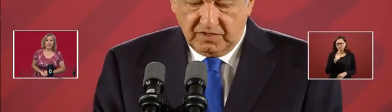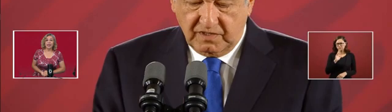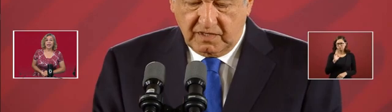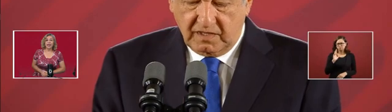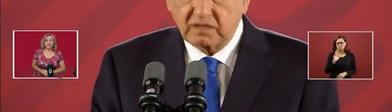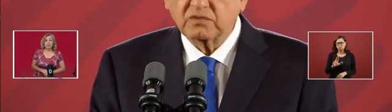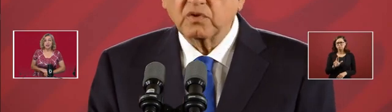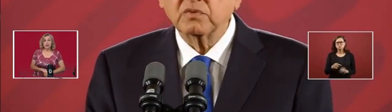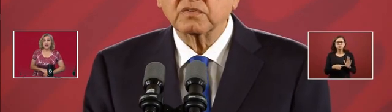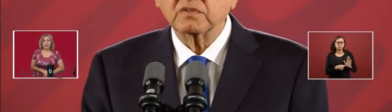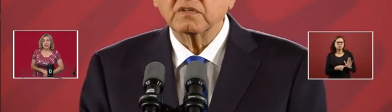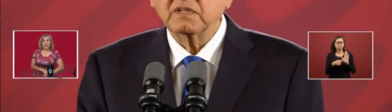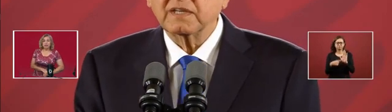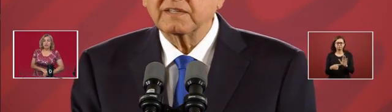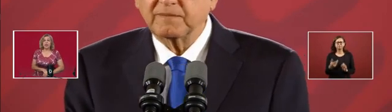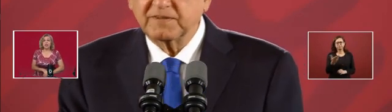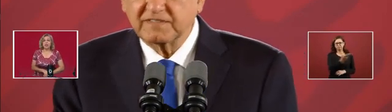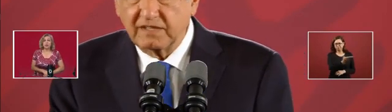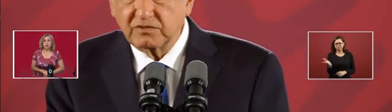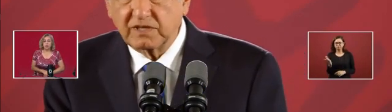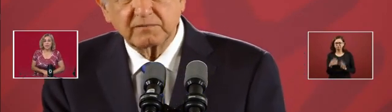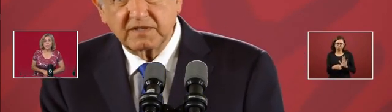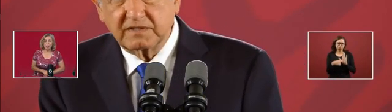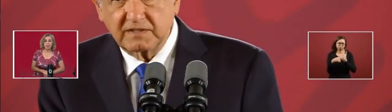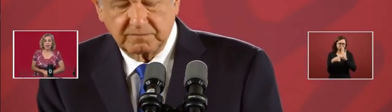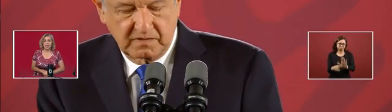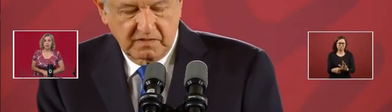The influence of the dengue in the country.